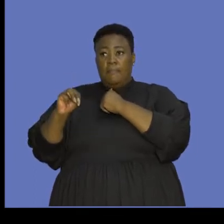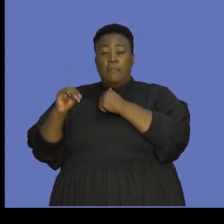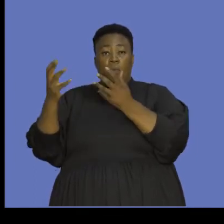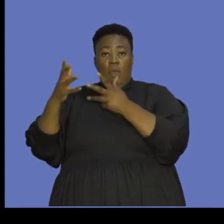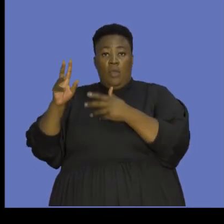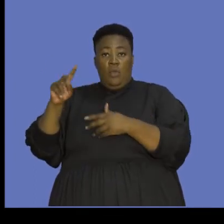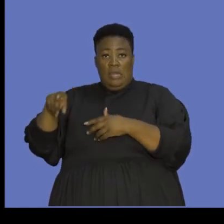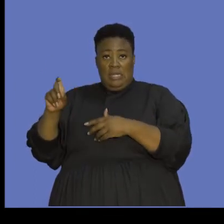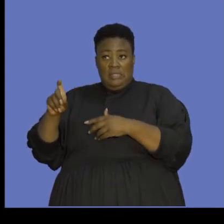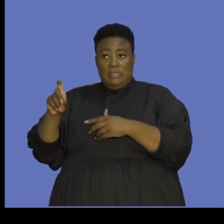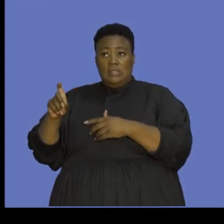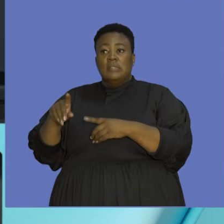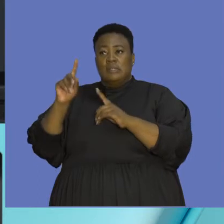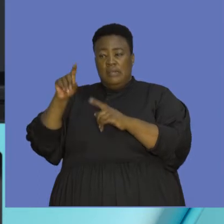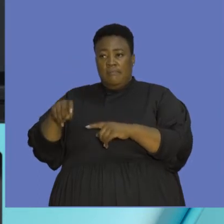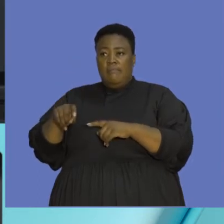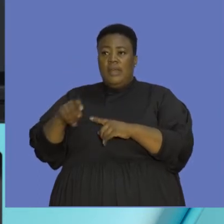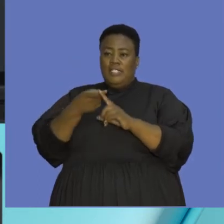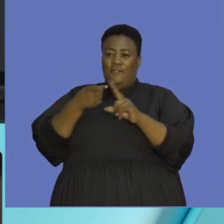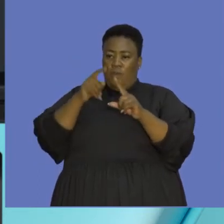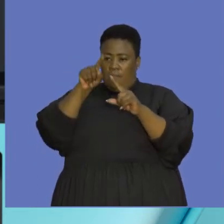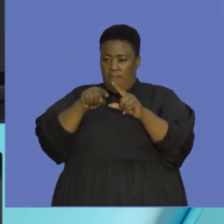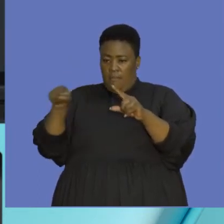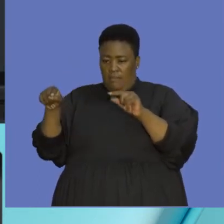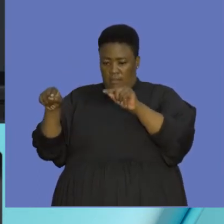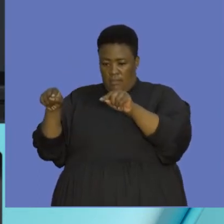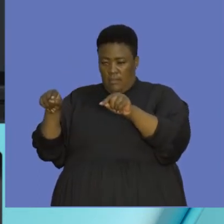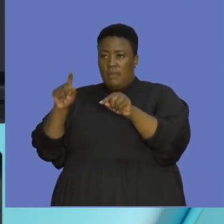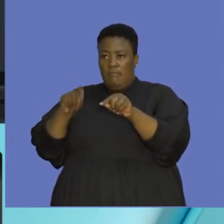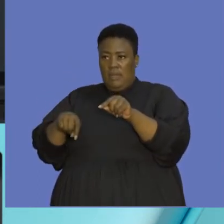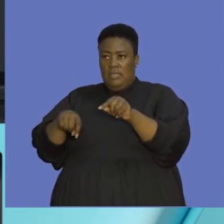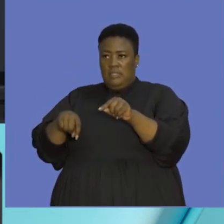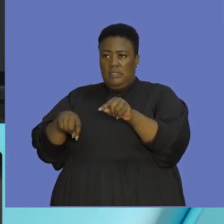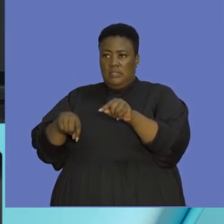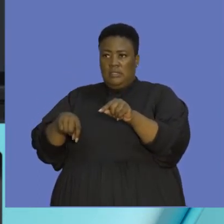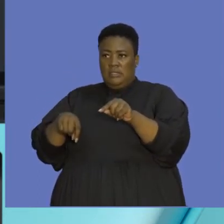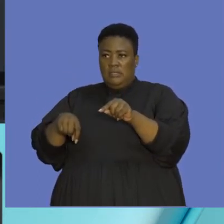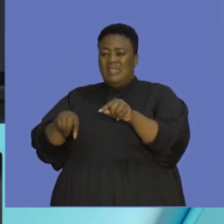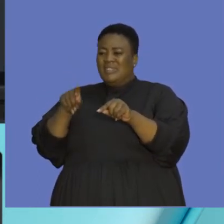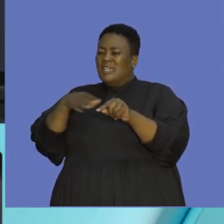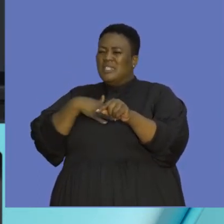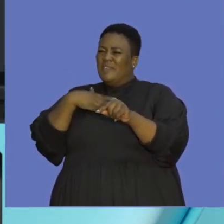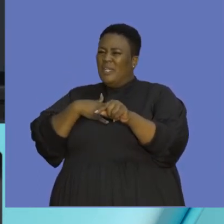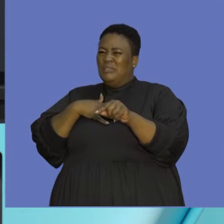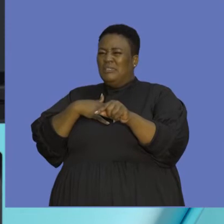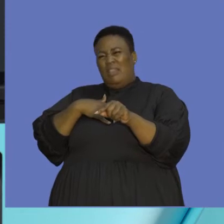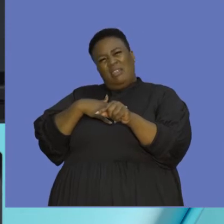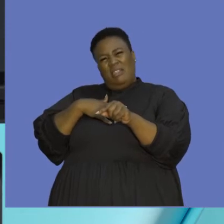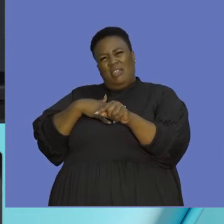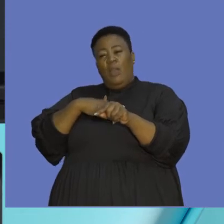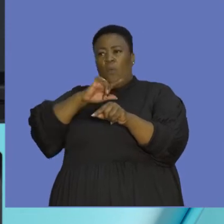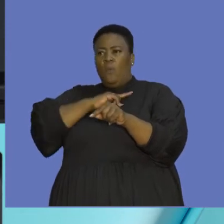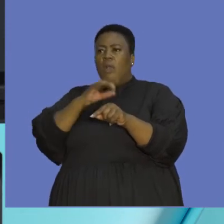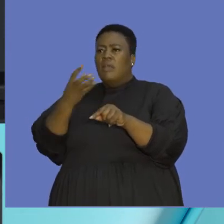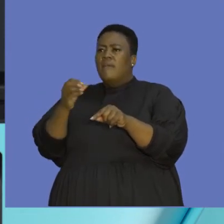variable, m, what's on x, okay? And it must go through the origin. This feels weird that it goes through